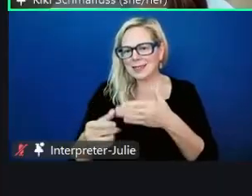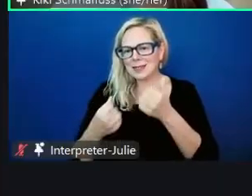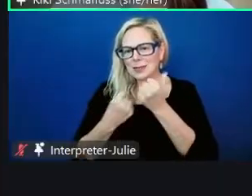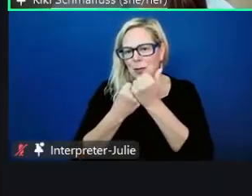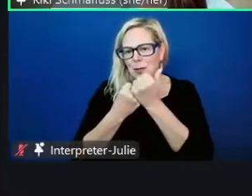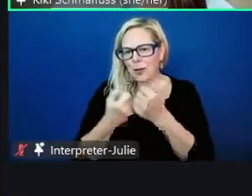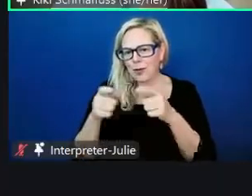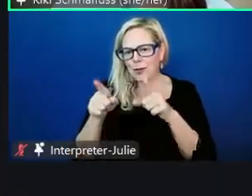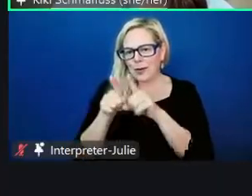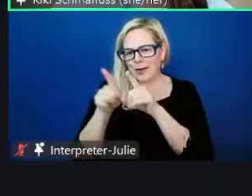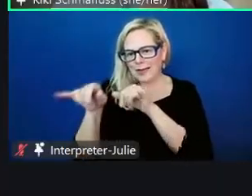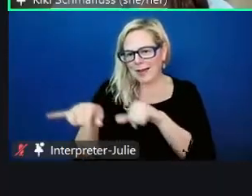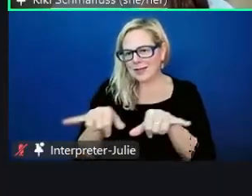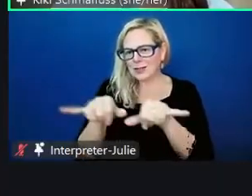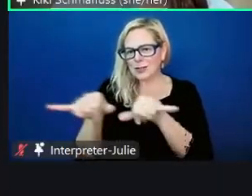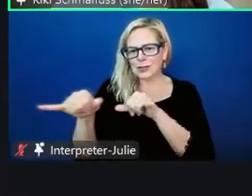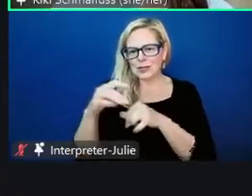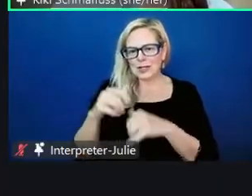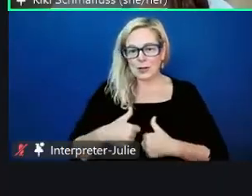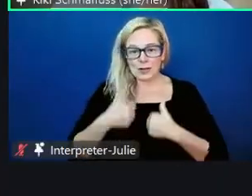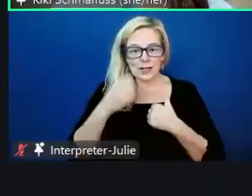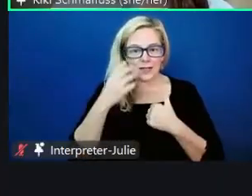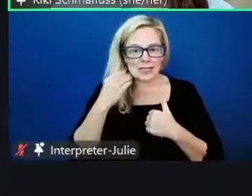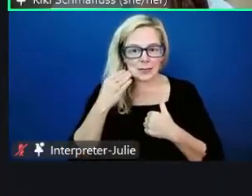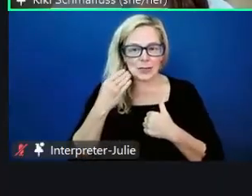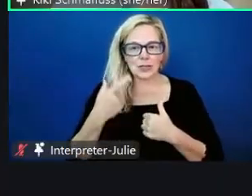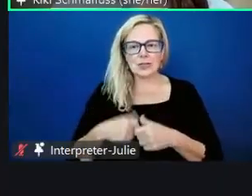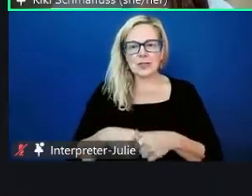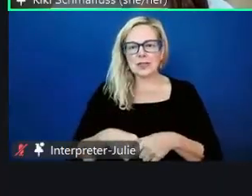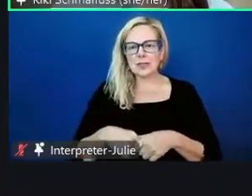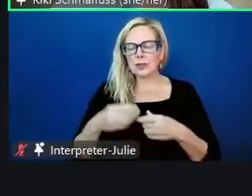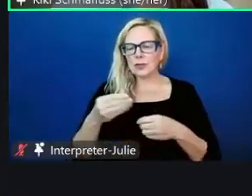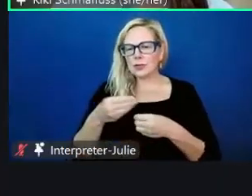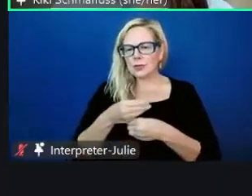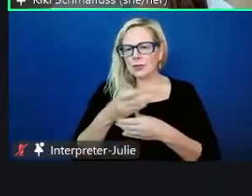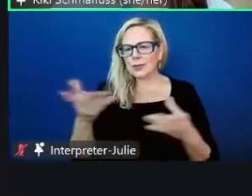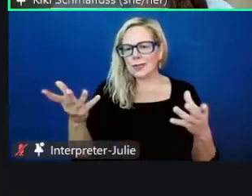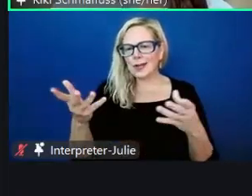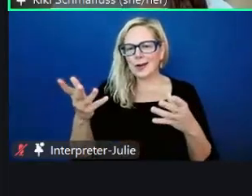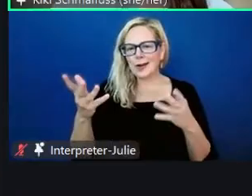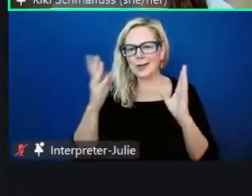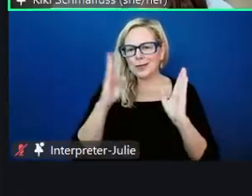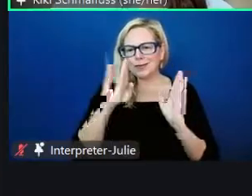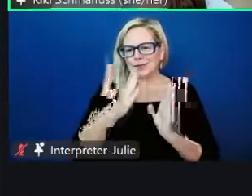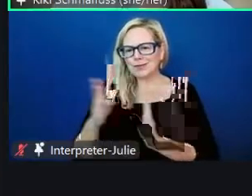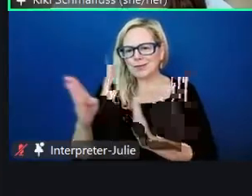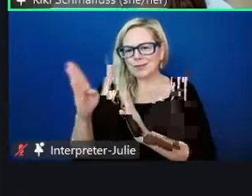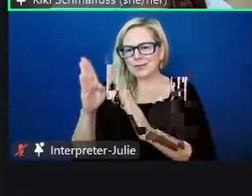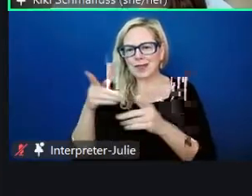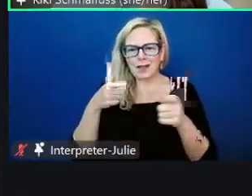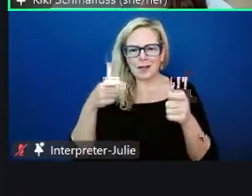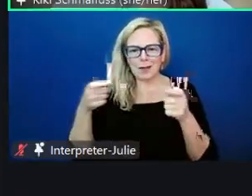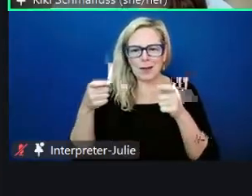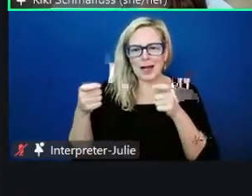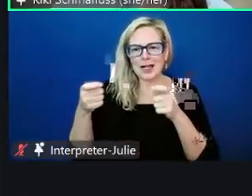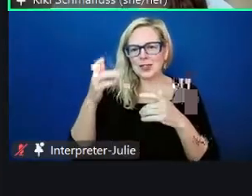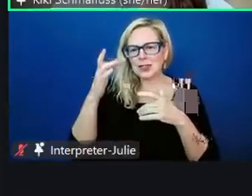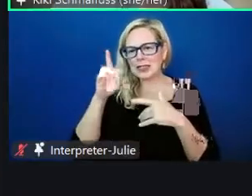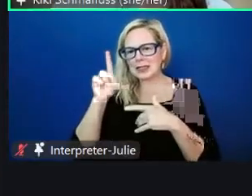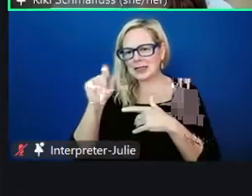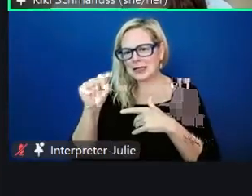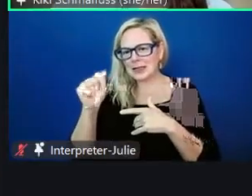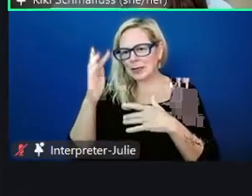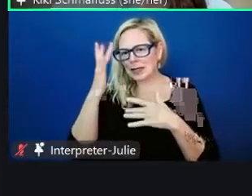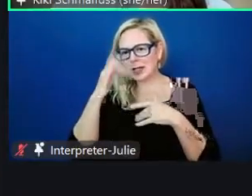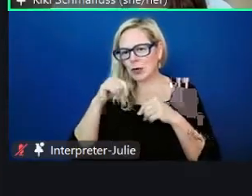specific lived experiences, to share their experiences and strategies for managing a disability or chronic illness in different settings,